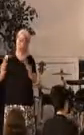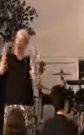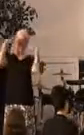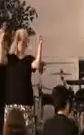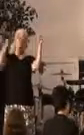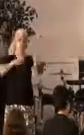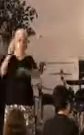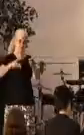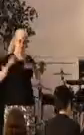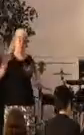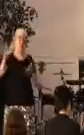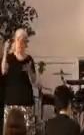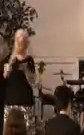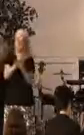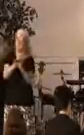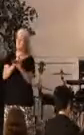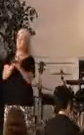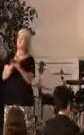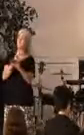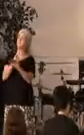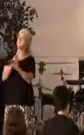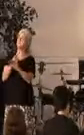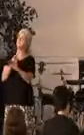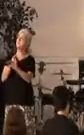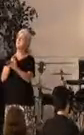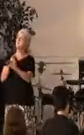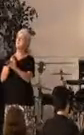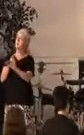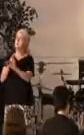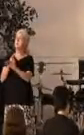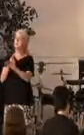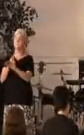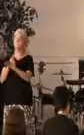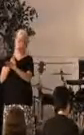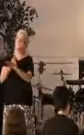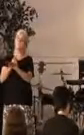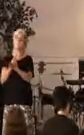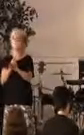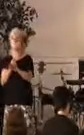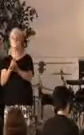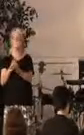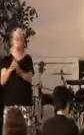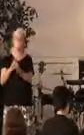minister of the gospel, Lord, that you would loose our tongues.